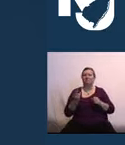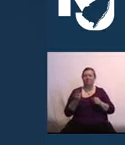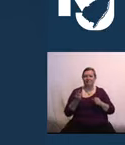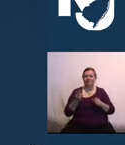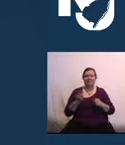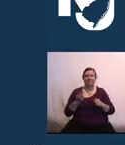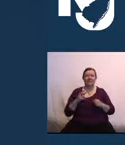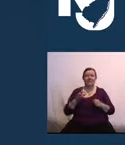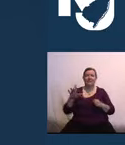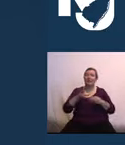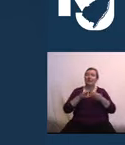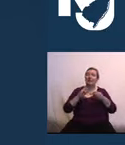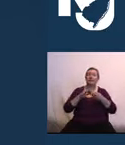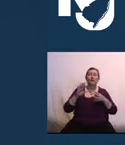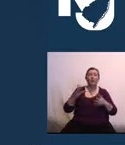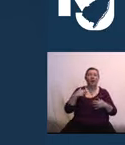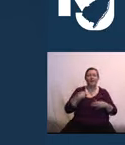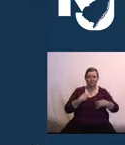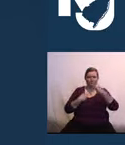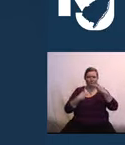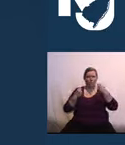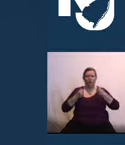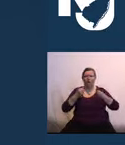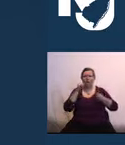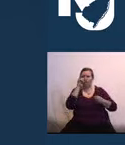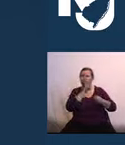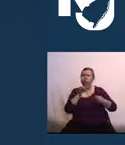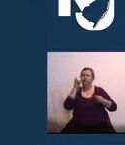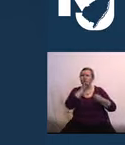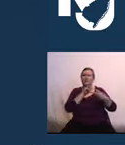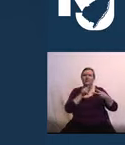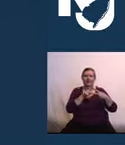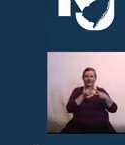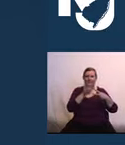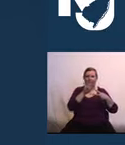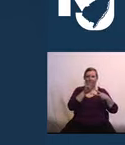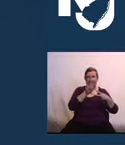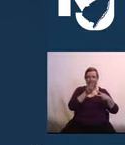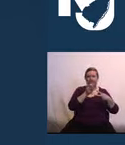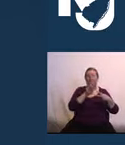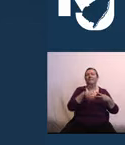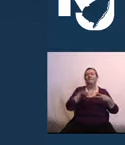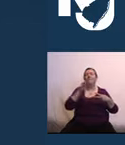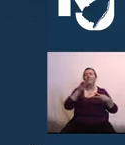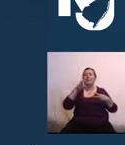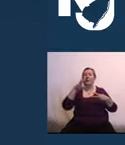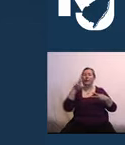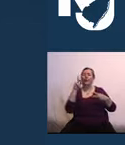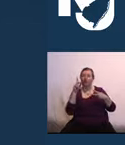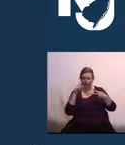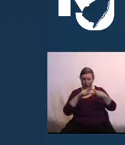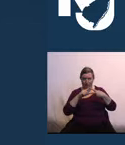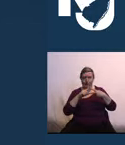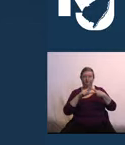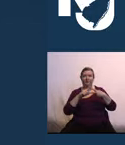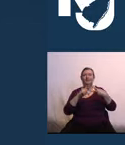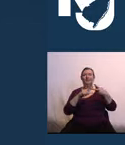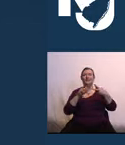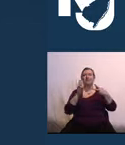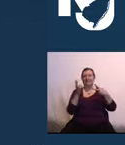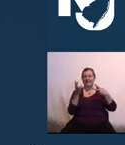2 award-winning models in particular, a 1940 Packard and a 1968 Chevrolet